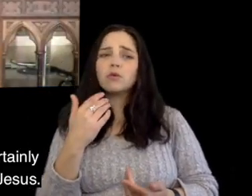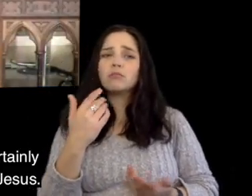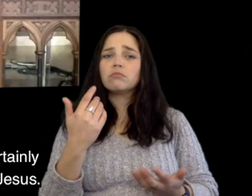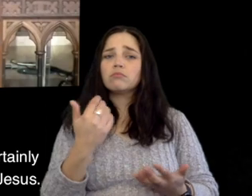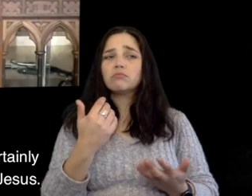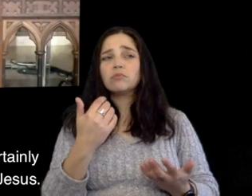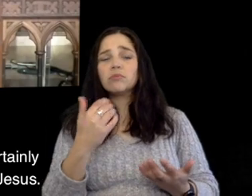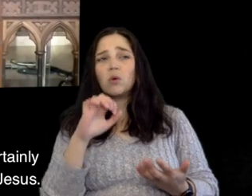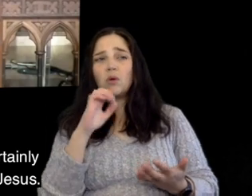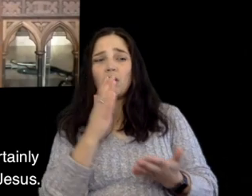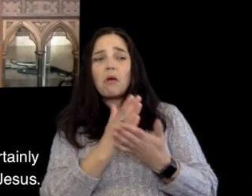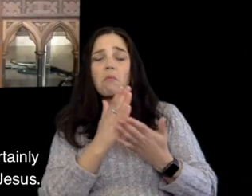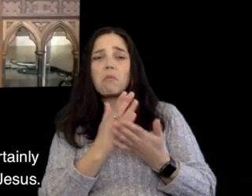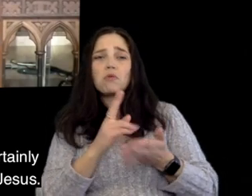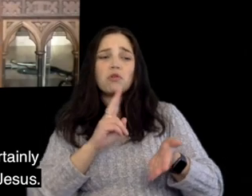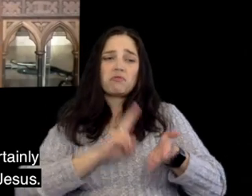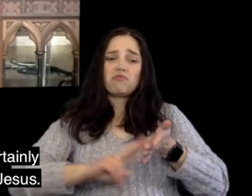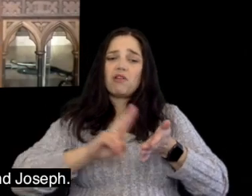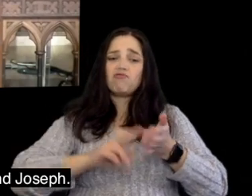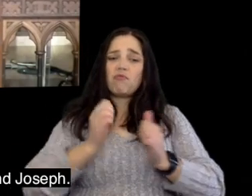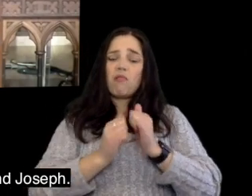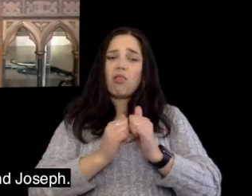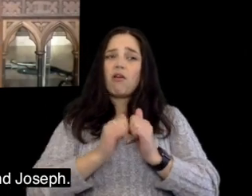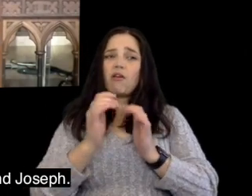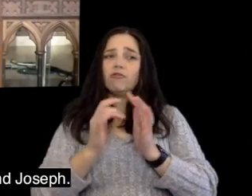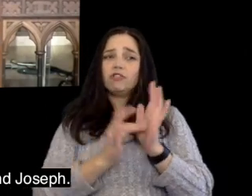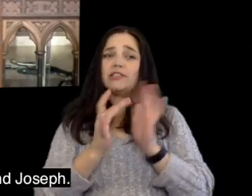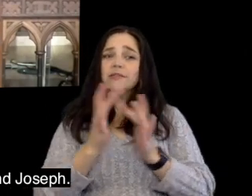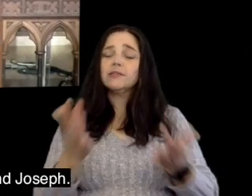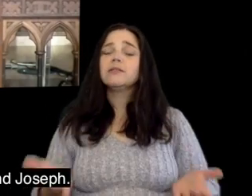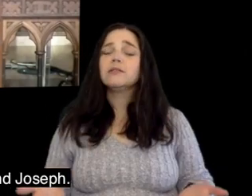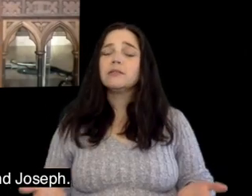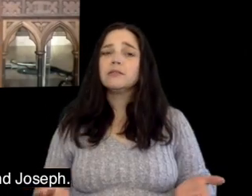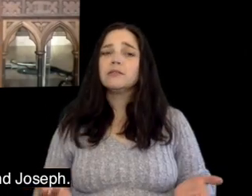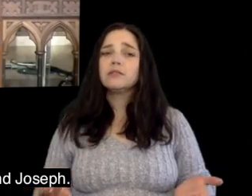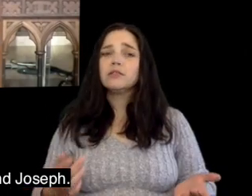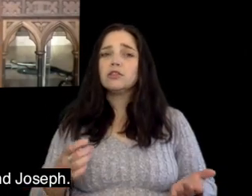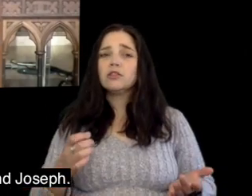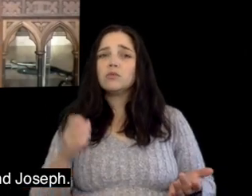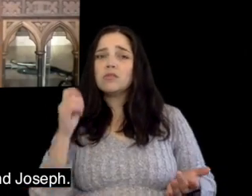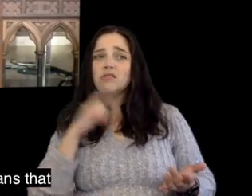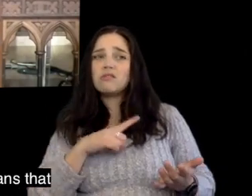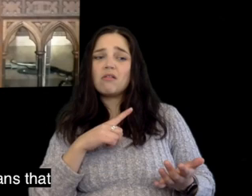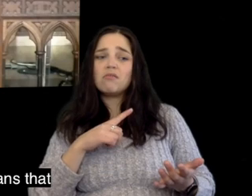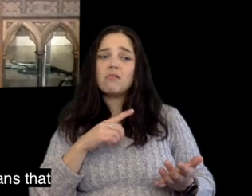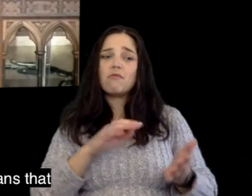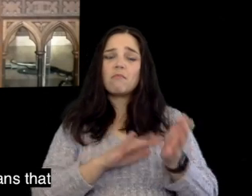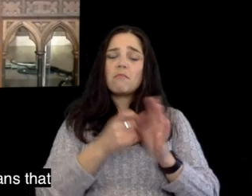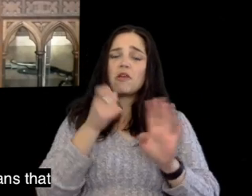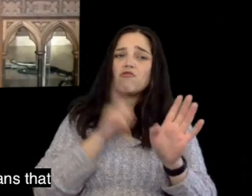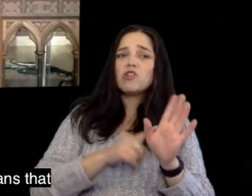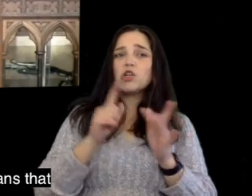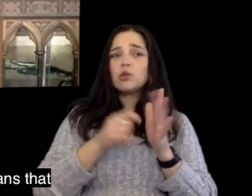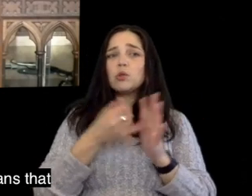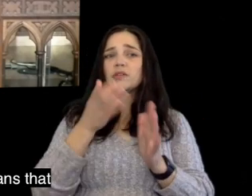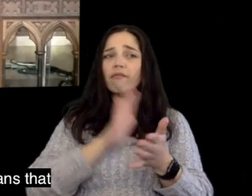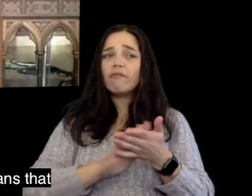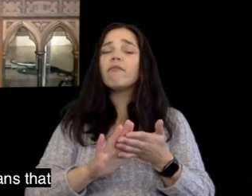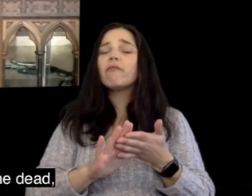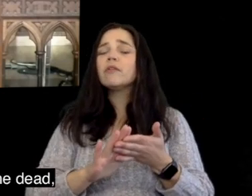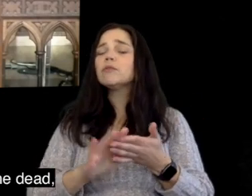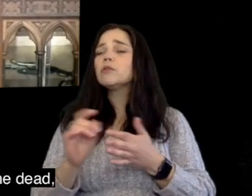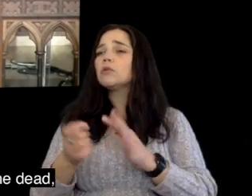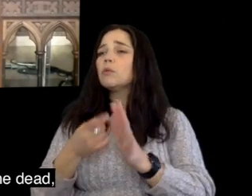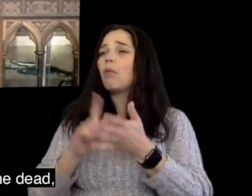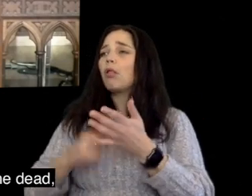was almost certainly the natural brother of Jesus. He was the son of Mary and Joseph. Paul tells us